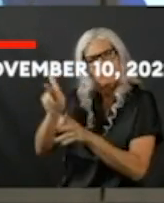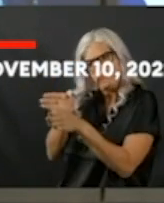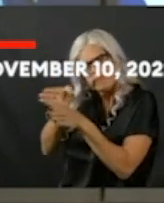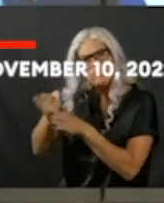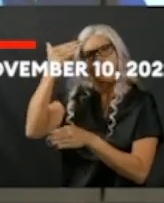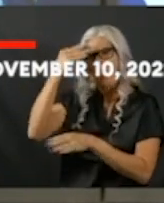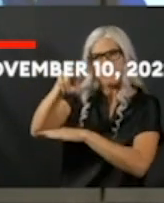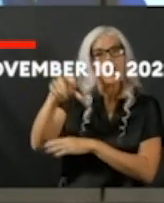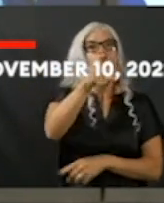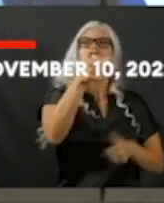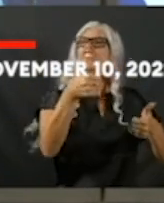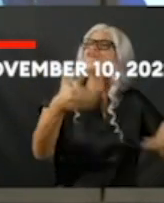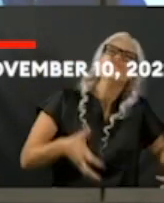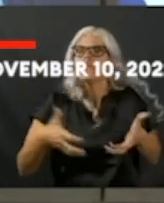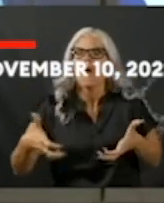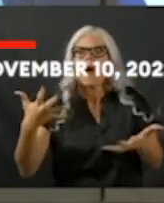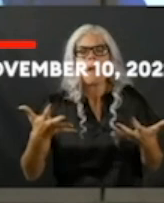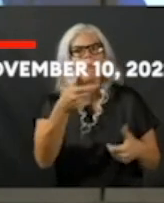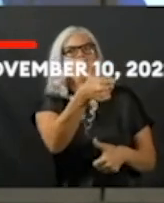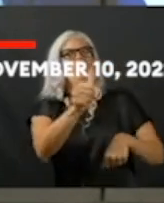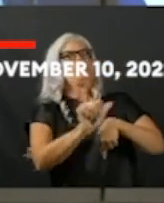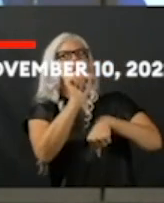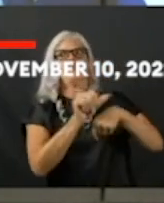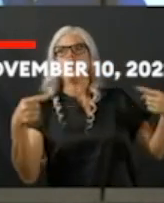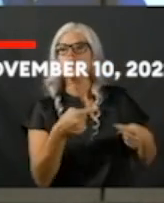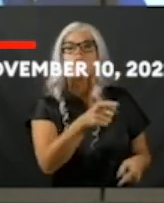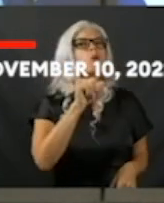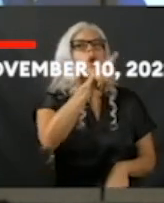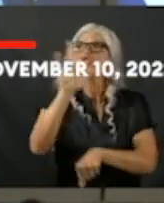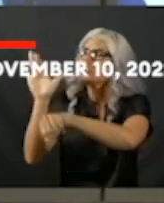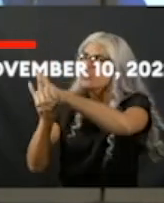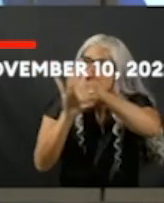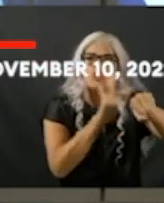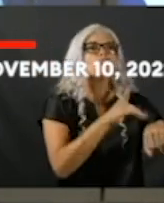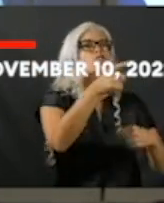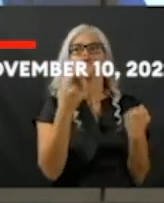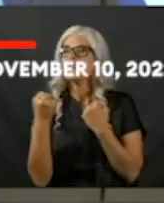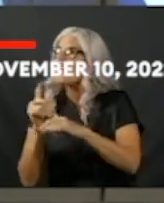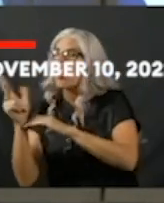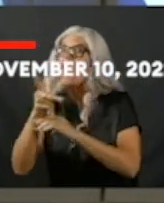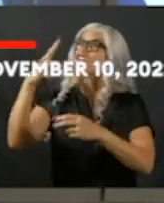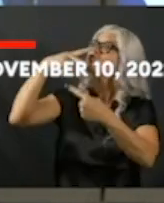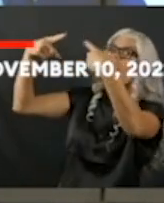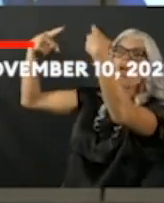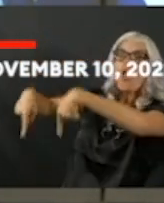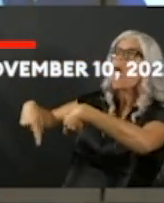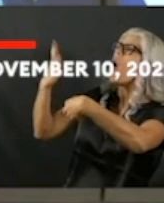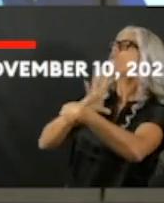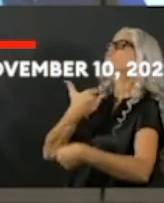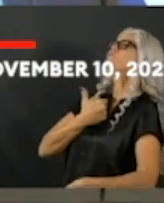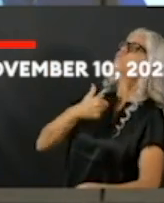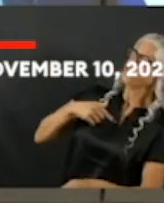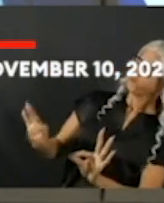situation. Additionally, do not touch or drive over down power lines or stay in areas of standing water. This can cause